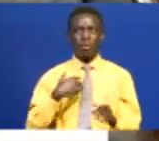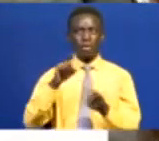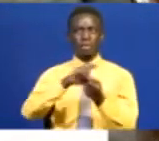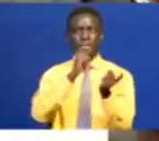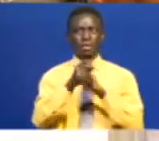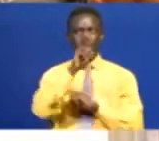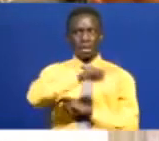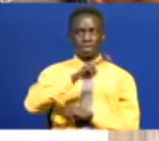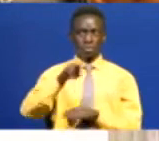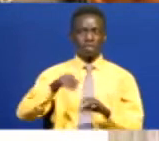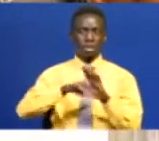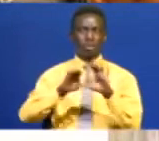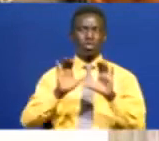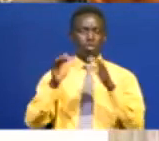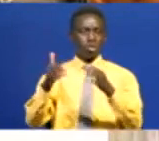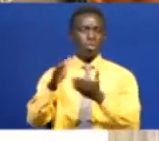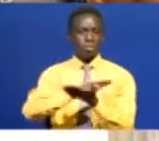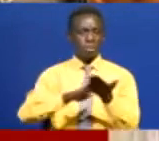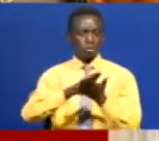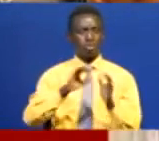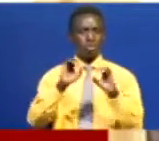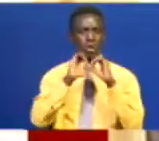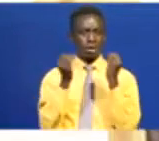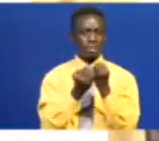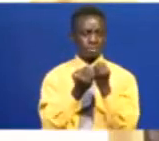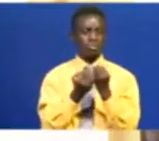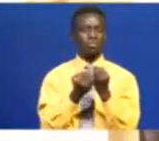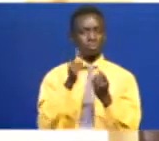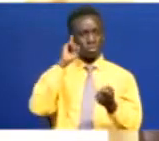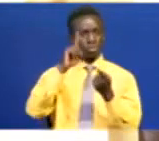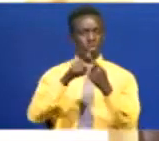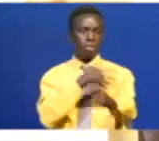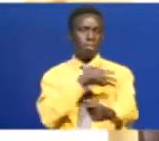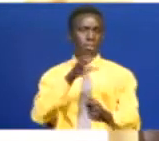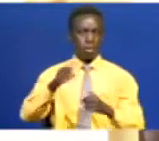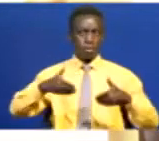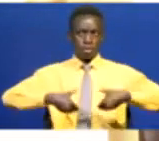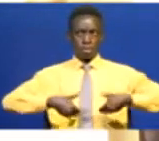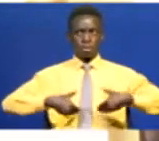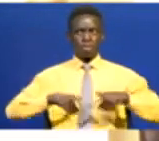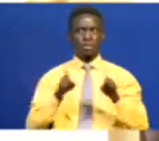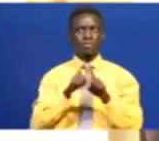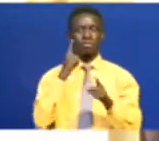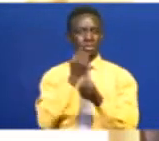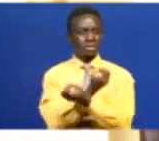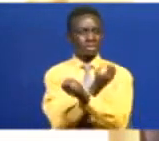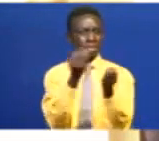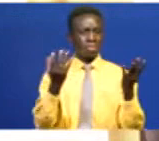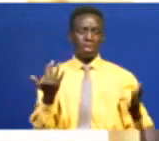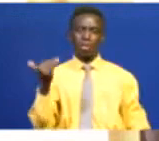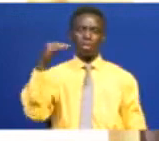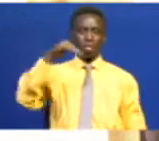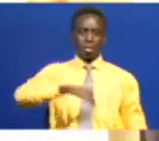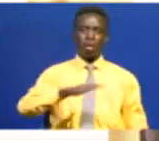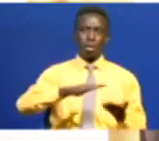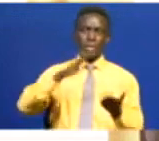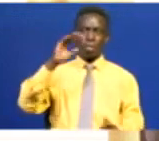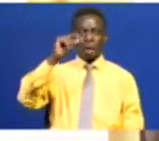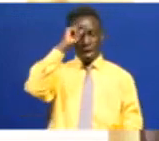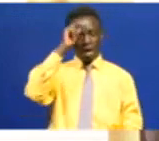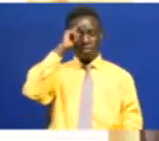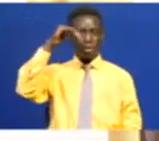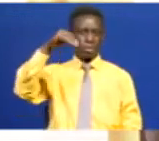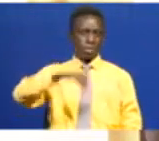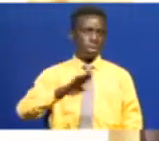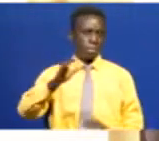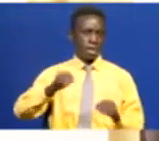community-based organizations in a bid to empower the youth. Supply is diminishing. Most governments are diminishing their giving.